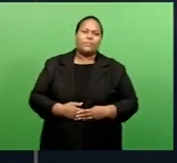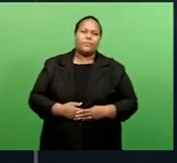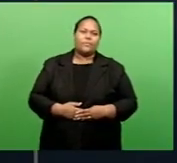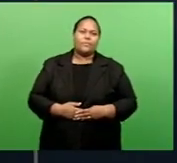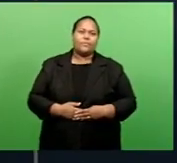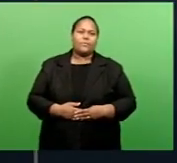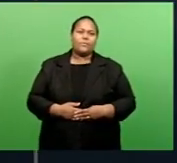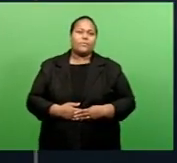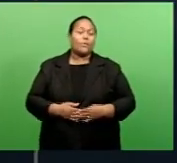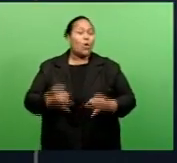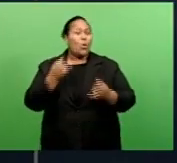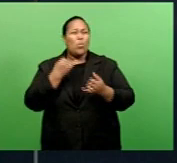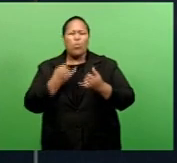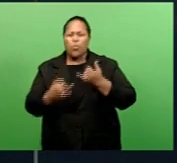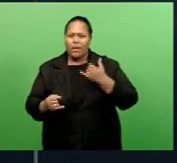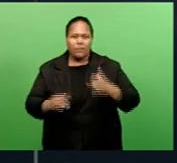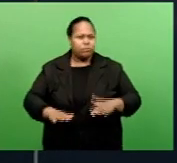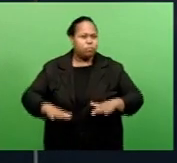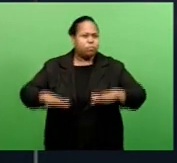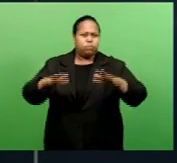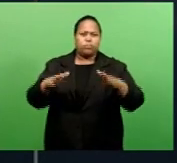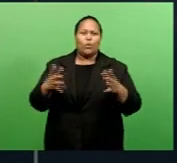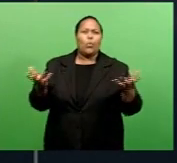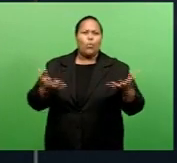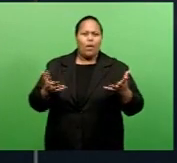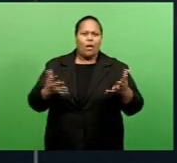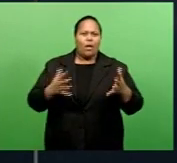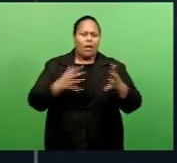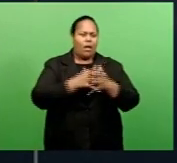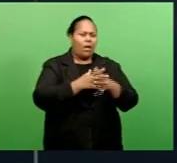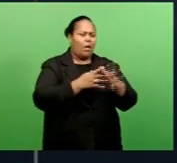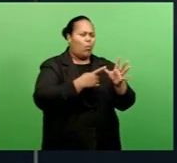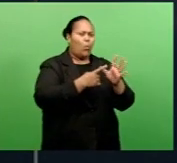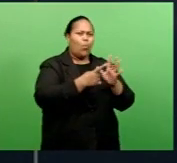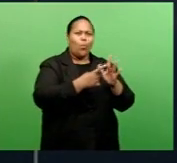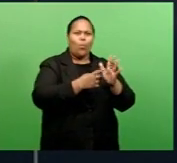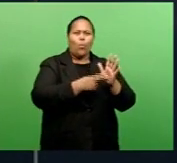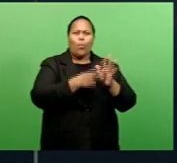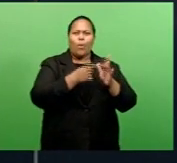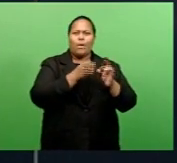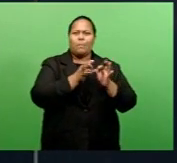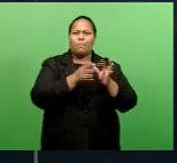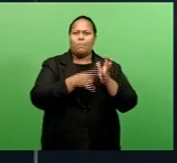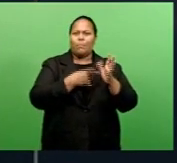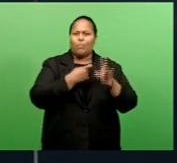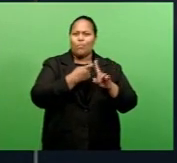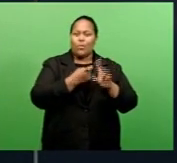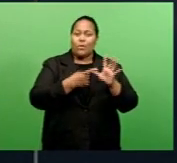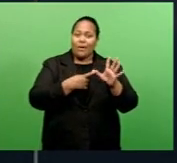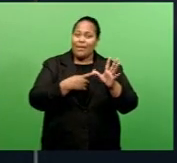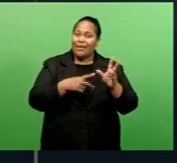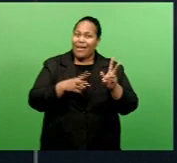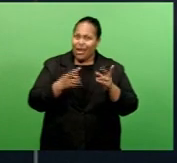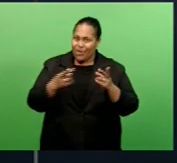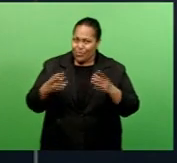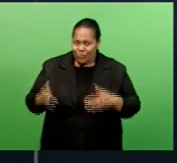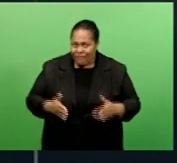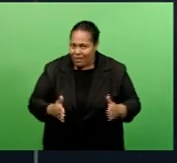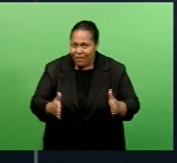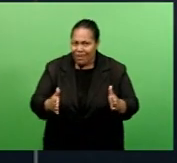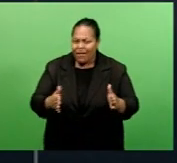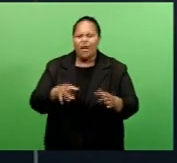Severe flooding occurred in the Wainimbuka River, affecting a number of nearby villages. Turanganikoro